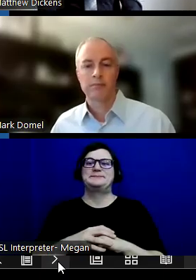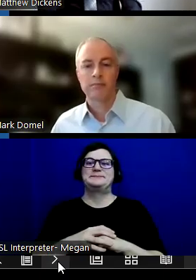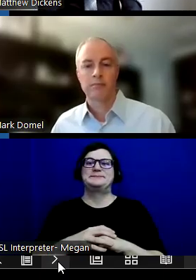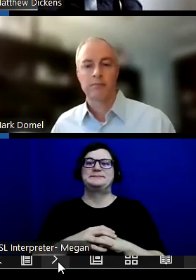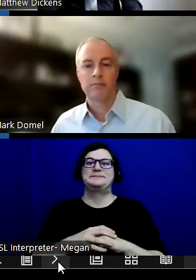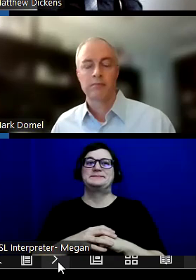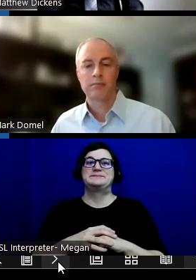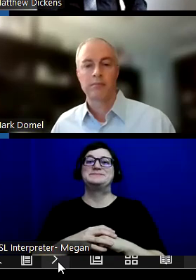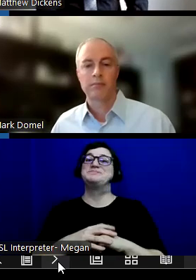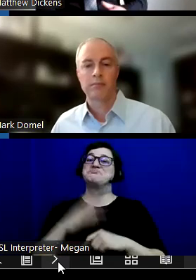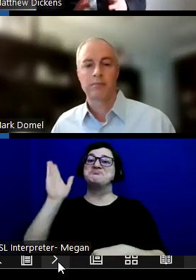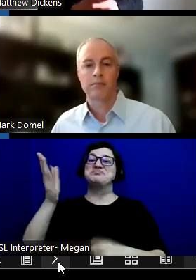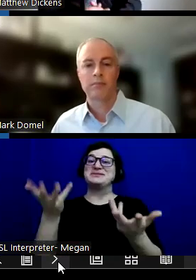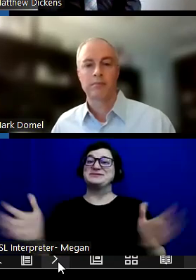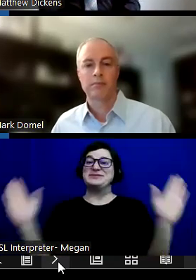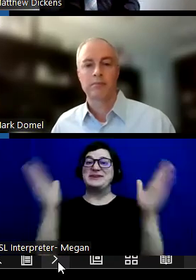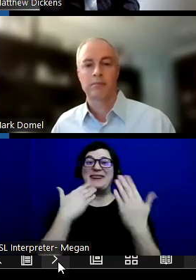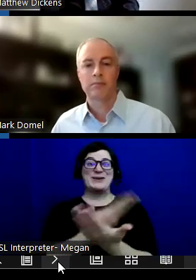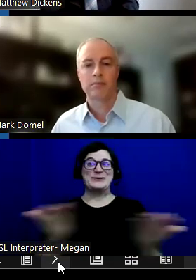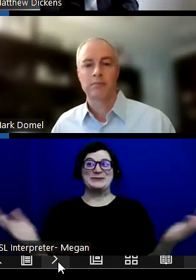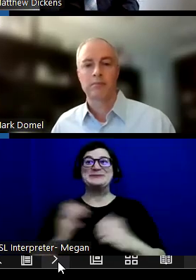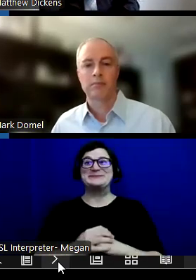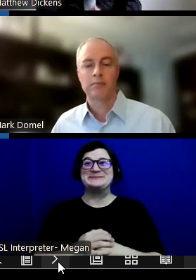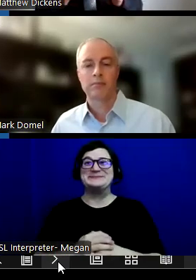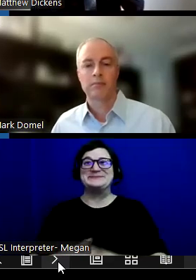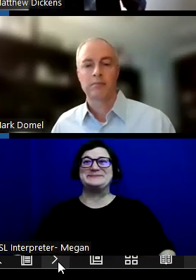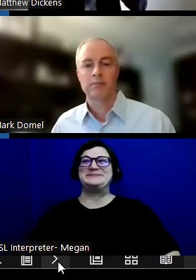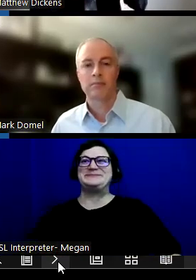And that's the end of my presentation. Thank you all very much.